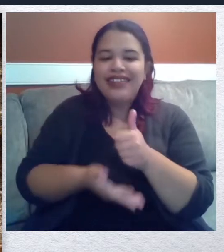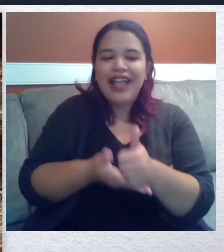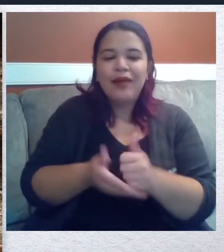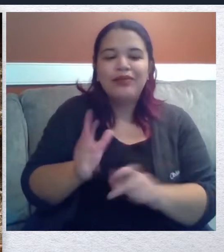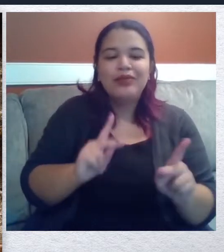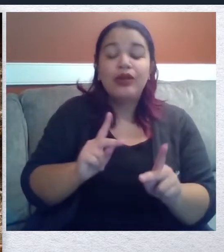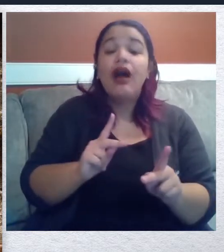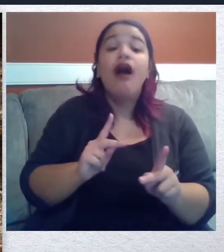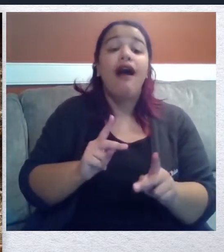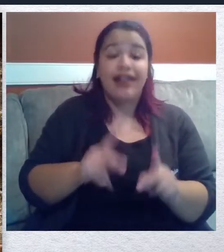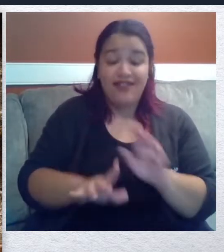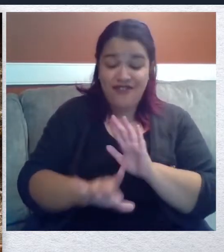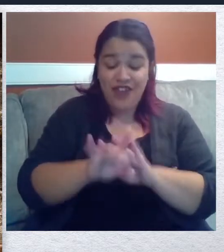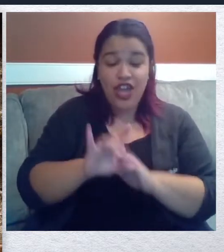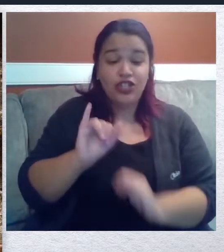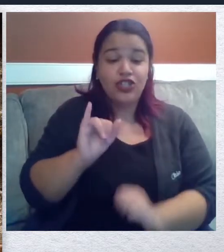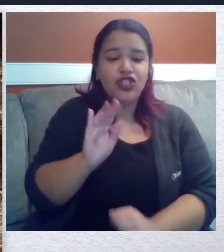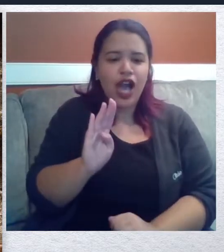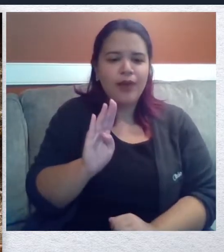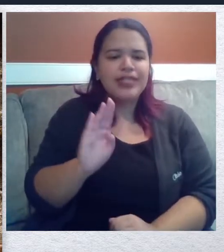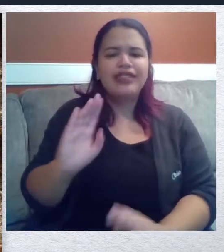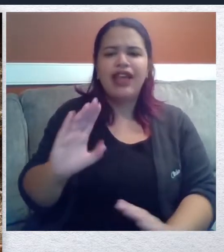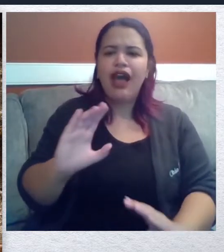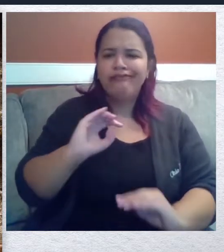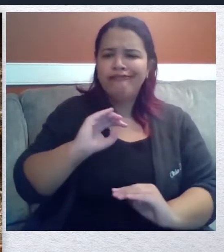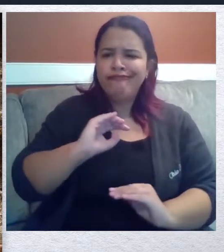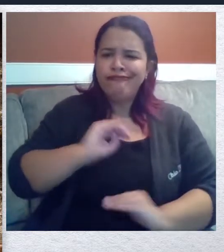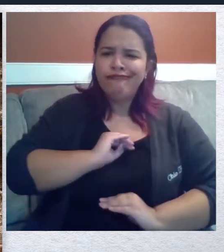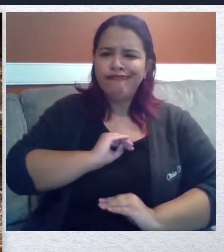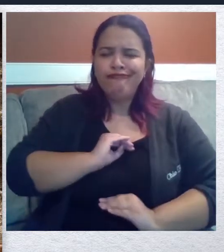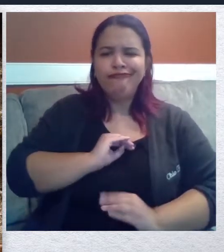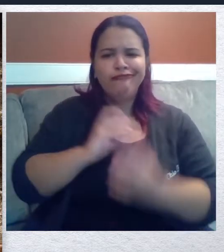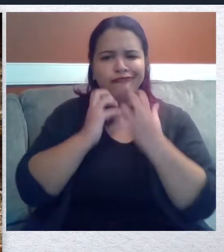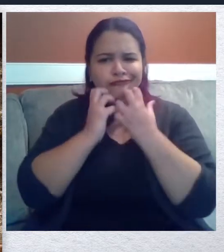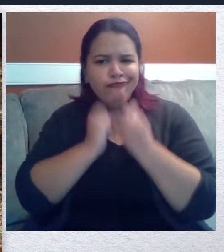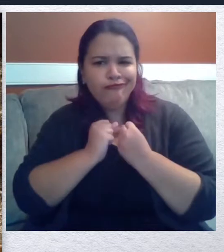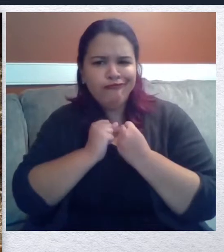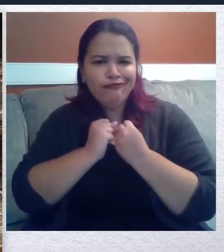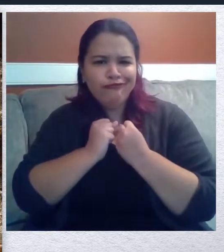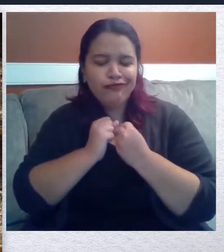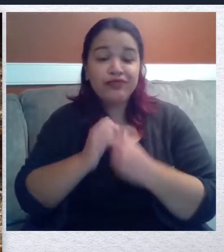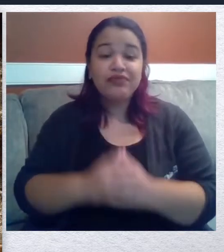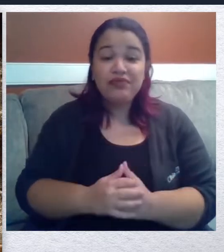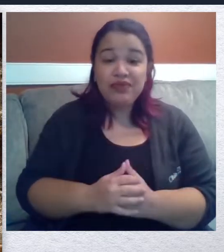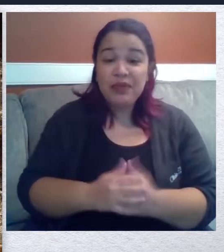presentation, I want to take a minute and review some other resources we have made available for you.